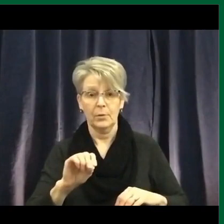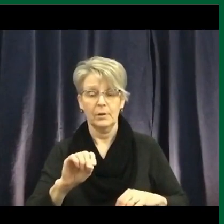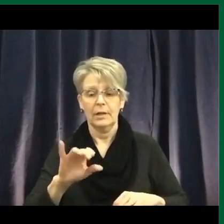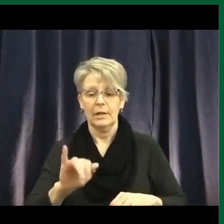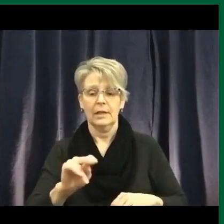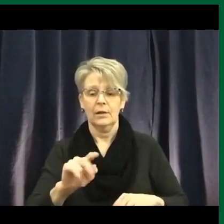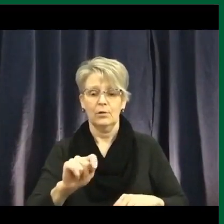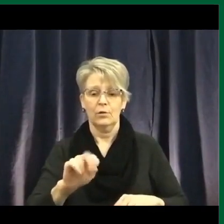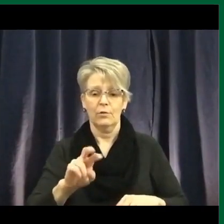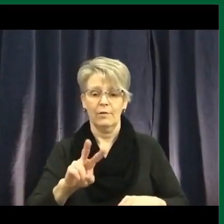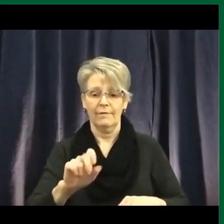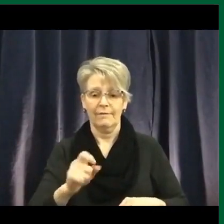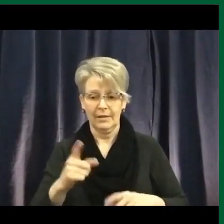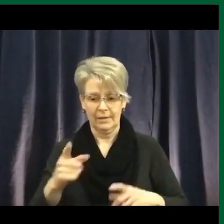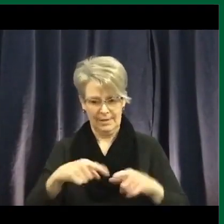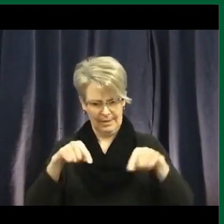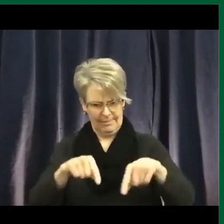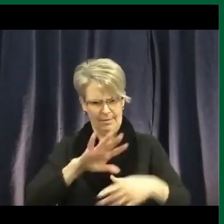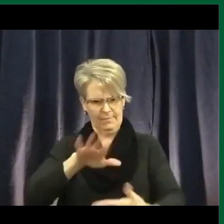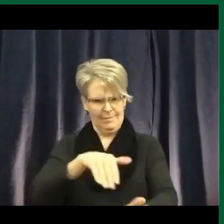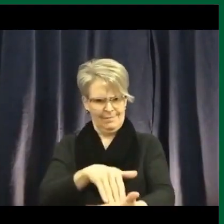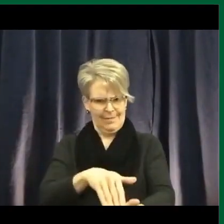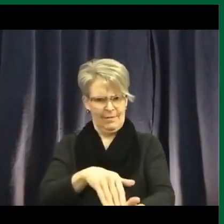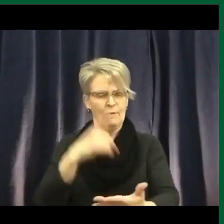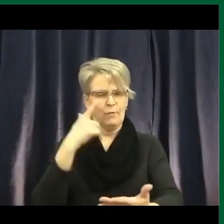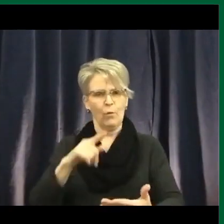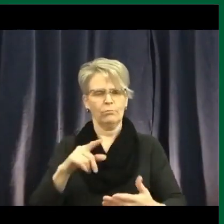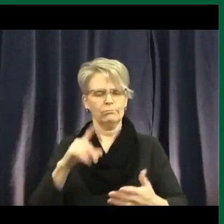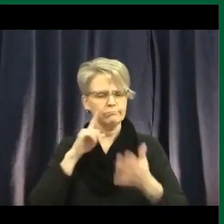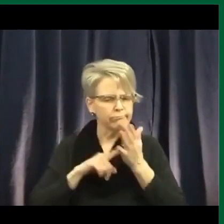becoming the center for pandemic research here in Canada.